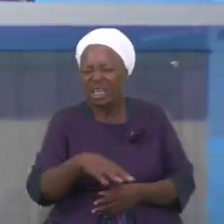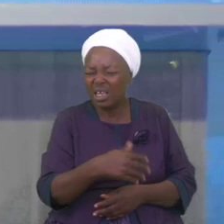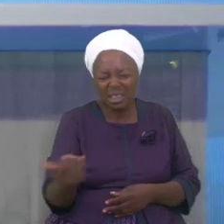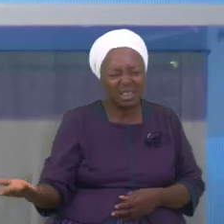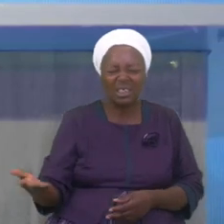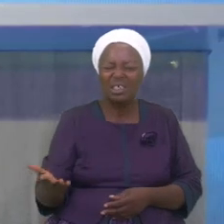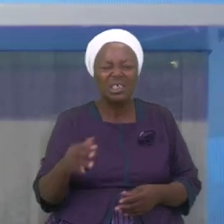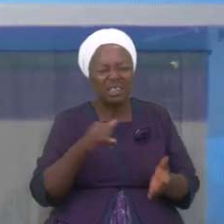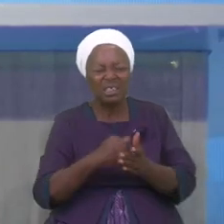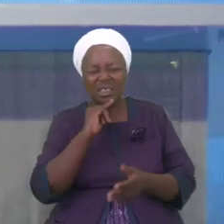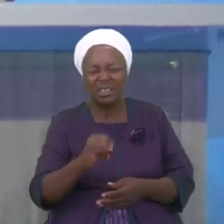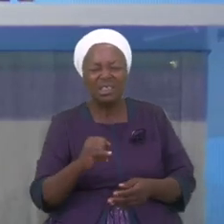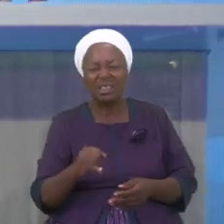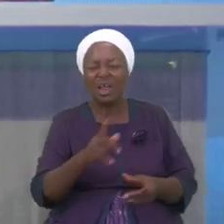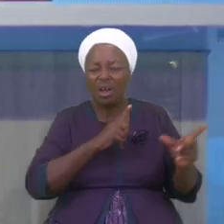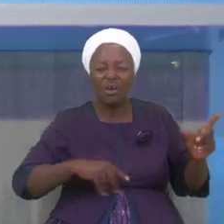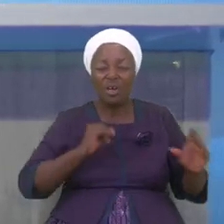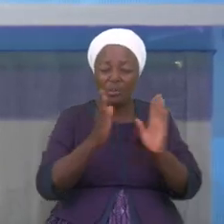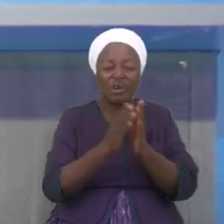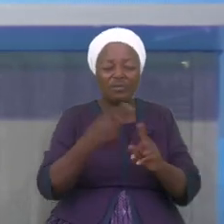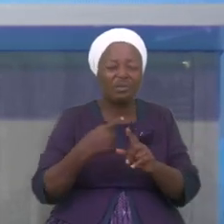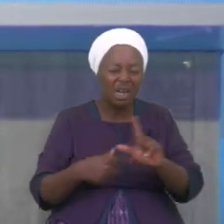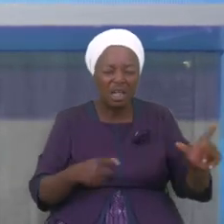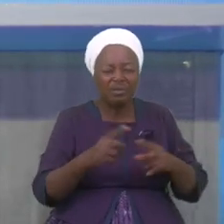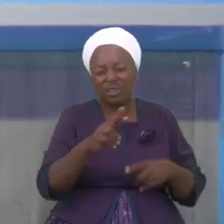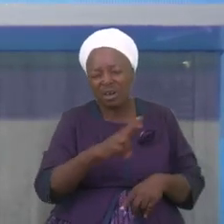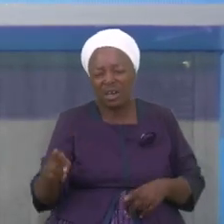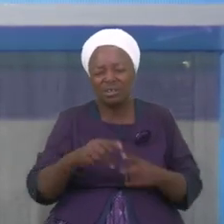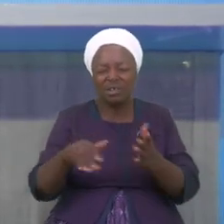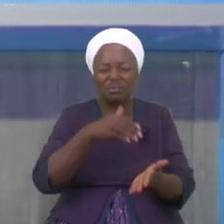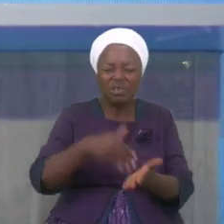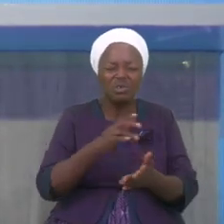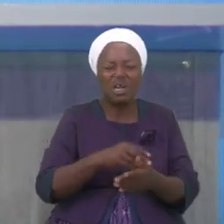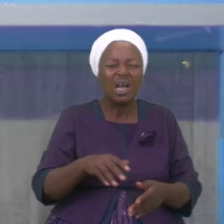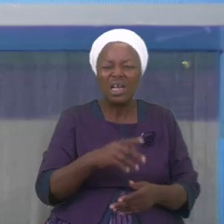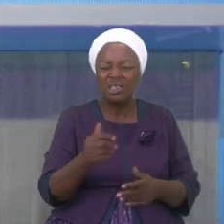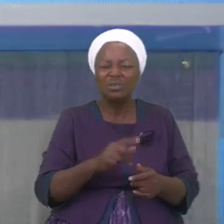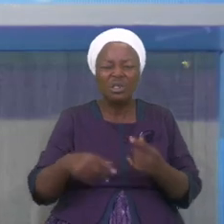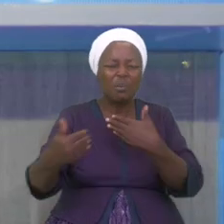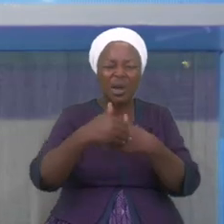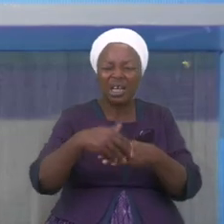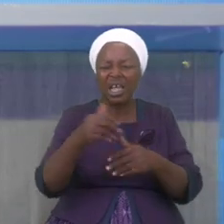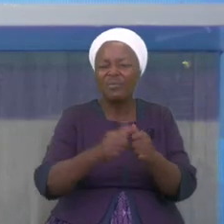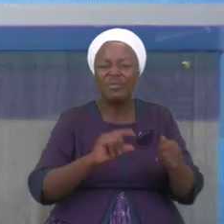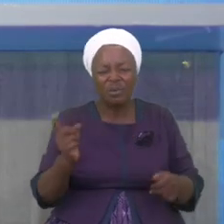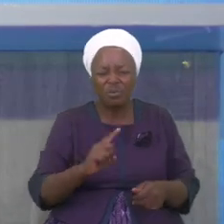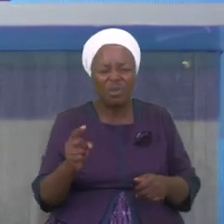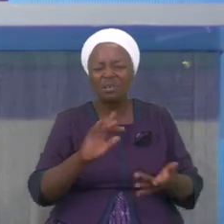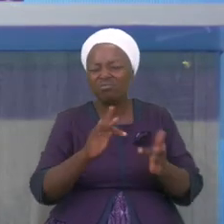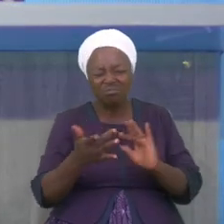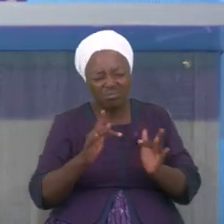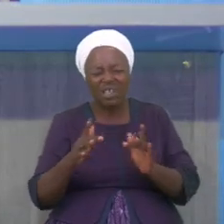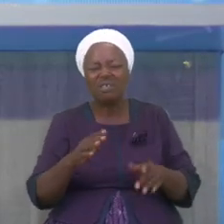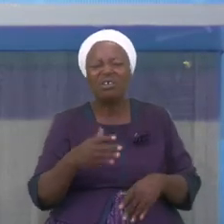whatever, Lord, I pray from the left to the right, to the middle, to the center, and to the back, everywhere, online, over